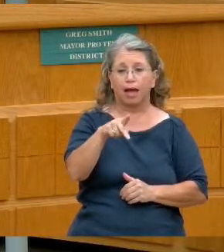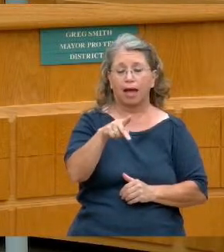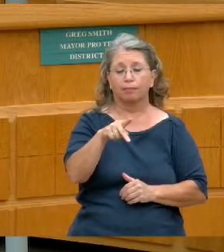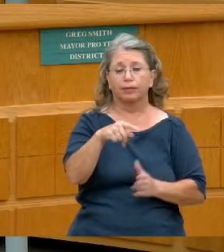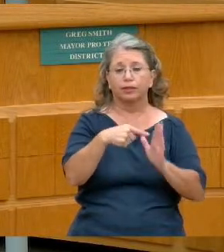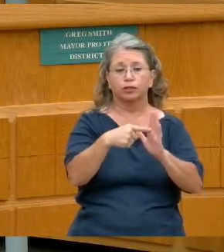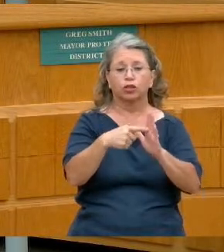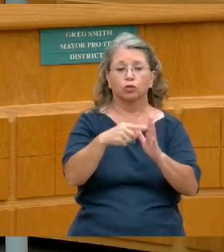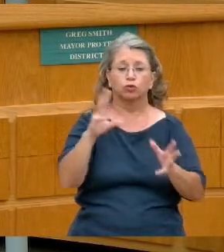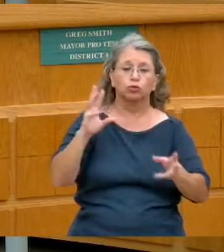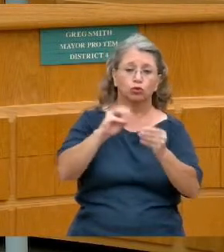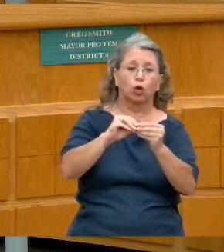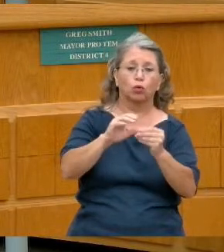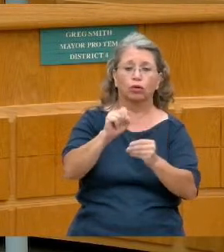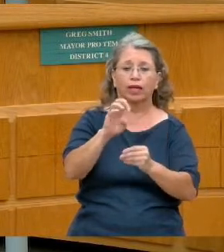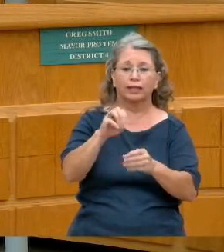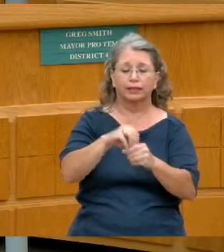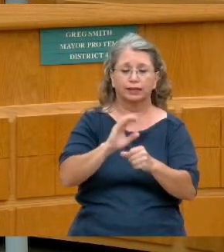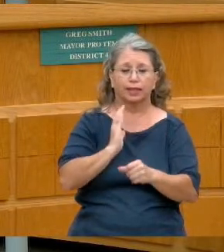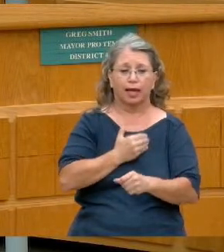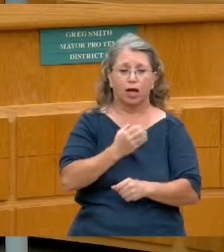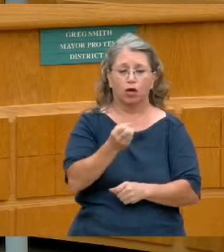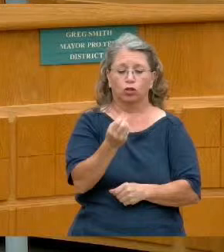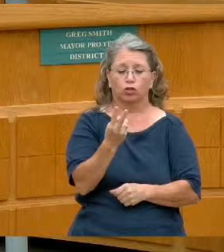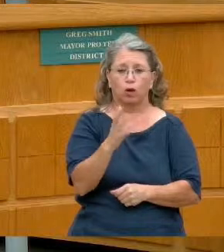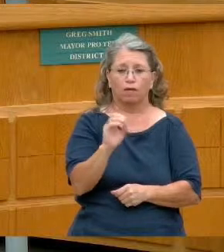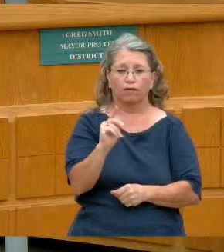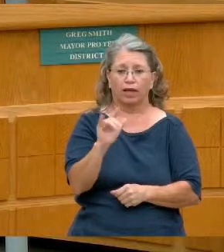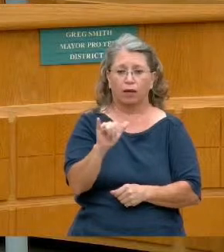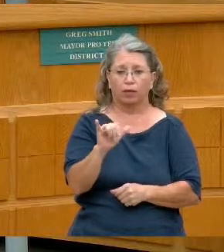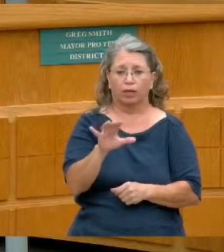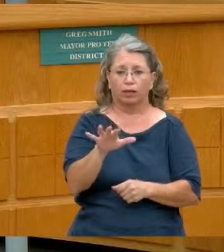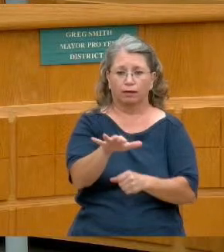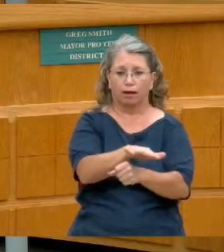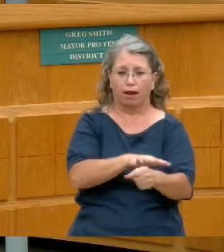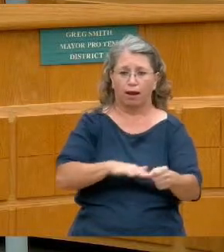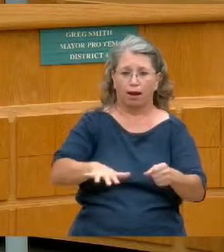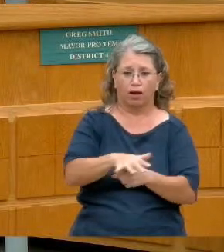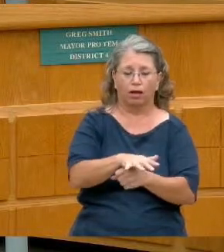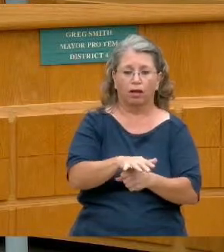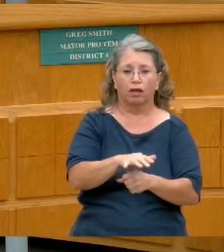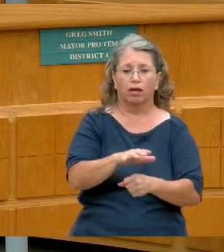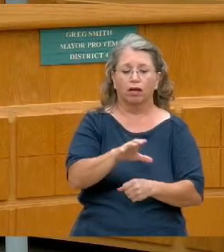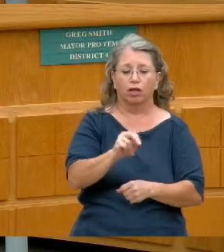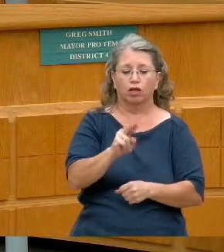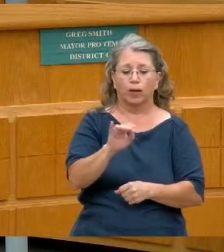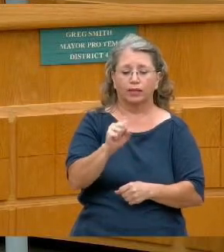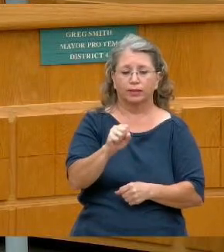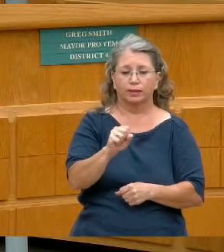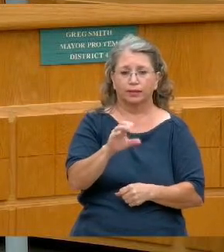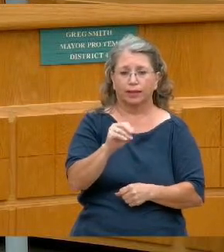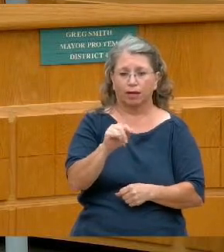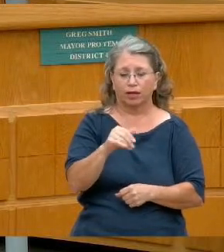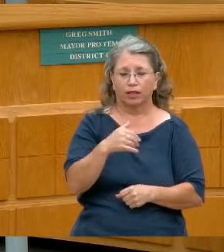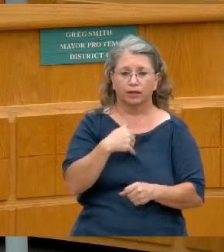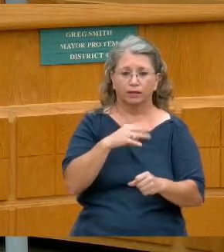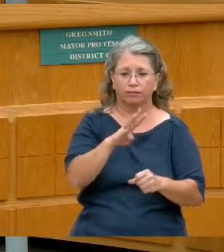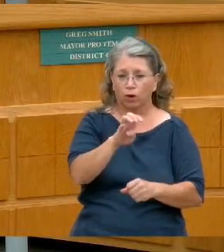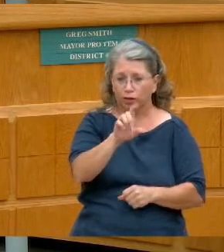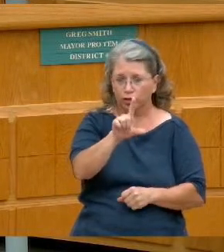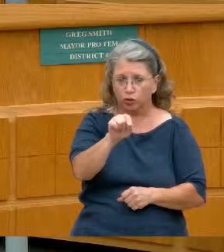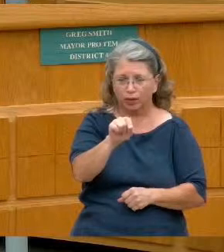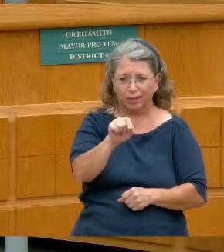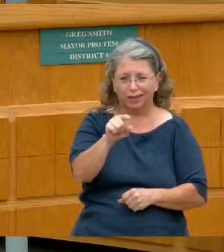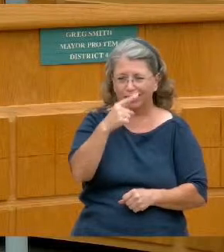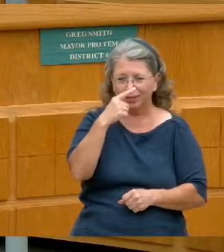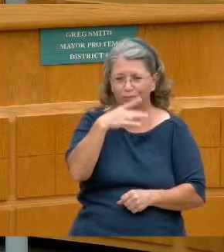total cases that there's been in the 12-county Coastal Bend area, with Nueces County with the 420 having the most. If you don't like numbers, just sit